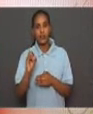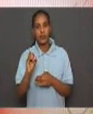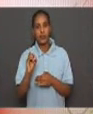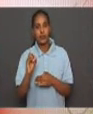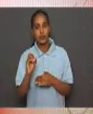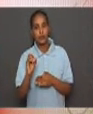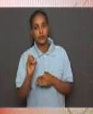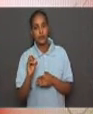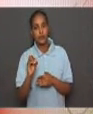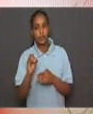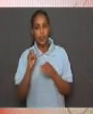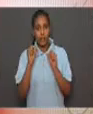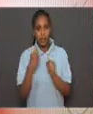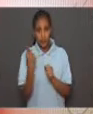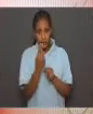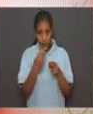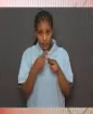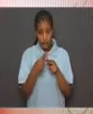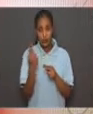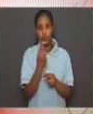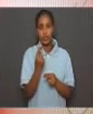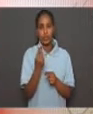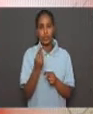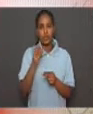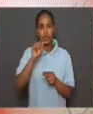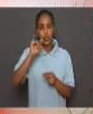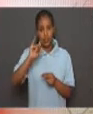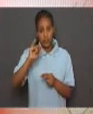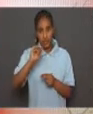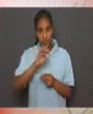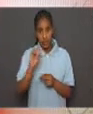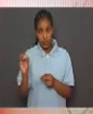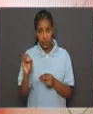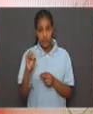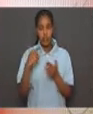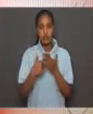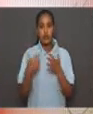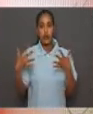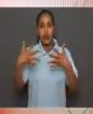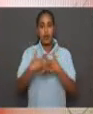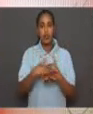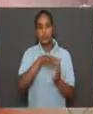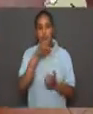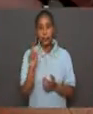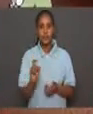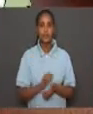silicon, can you name some of the uses for silicon and its compounds?